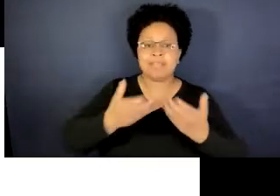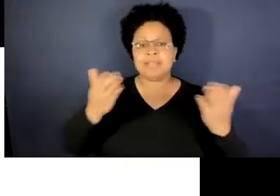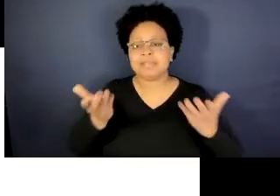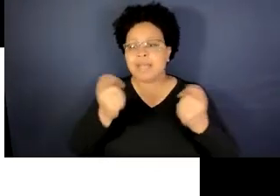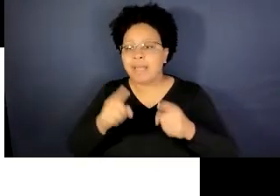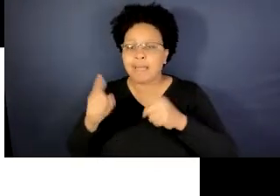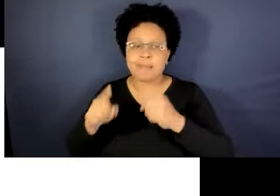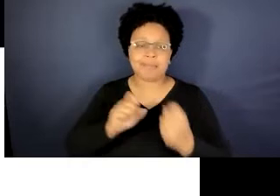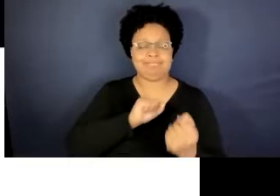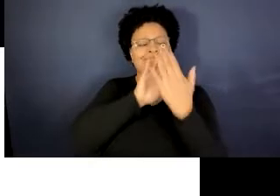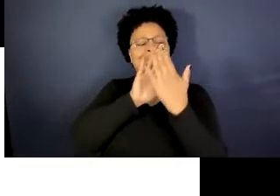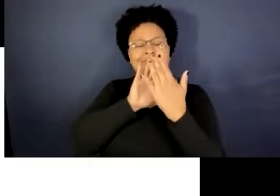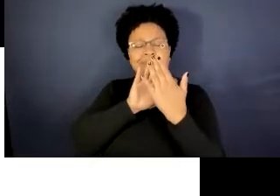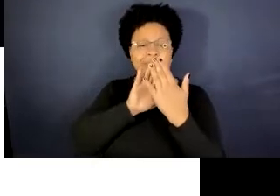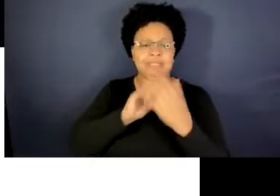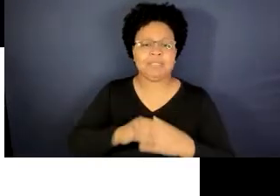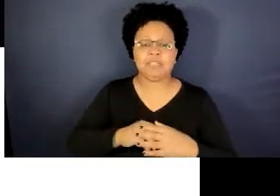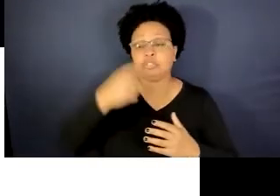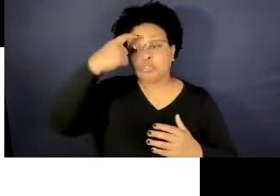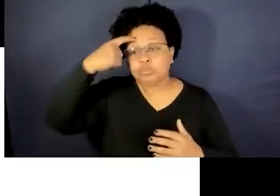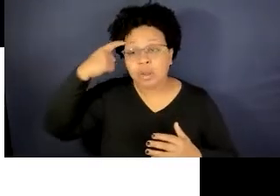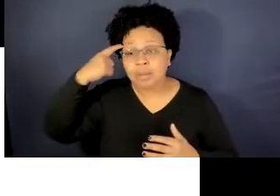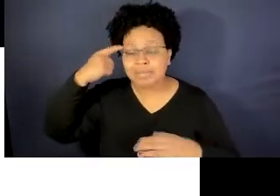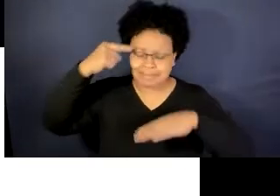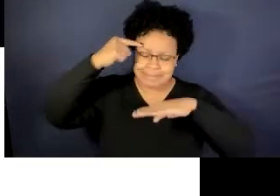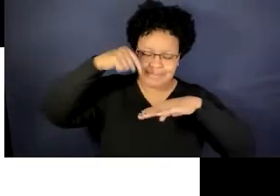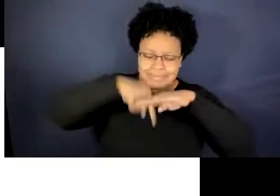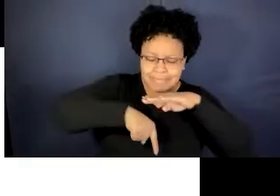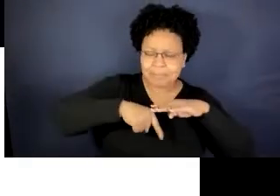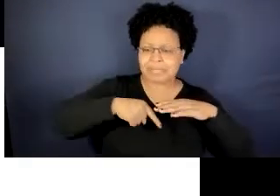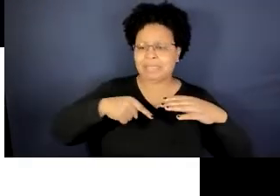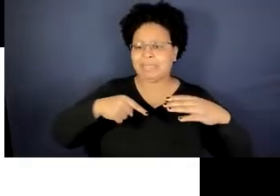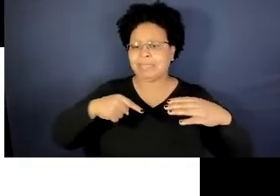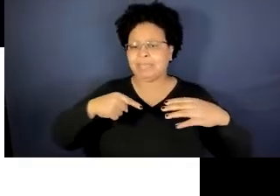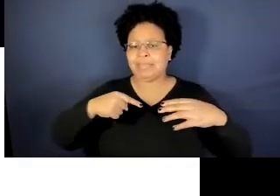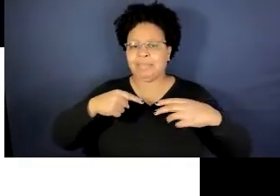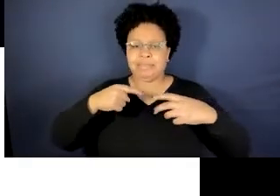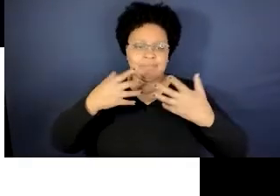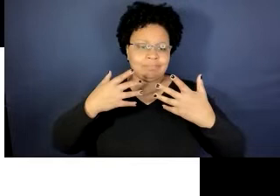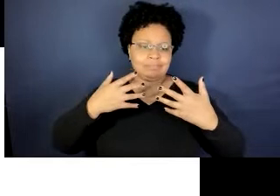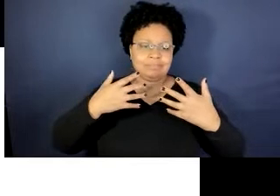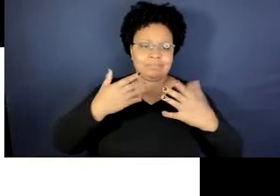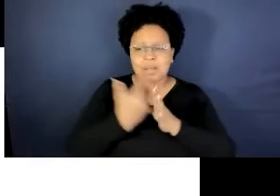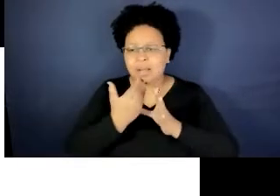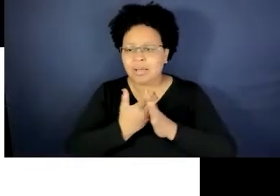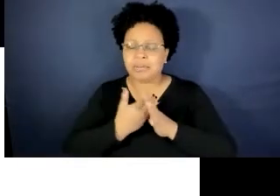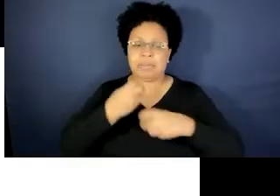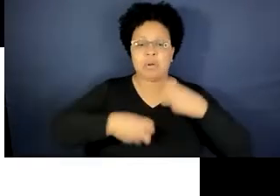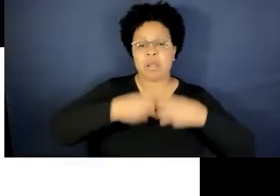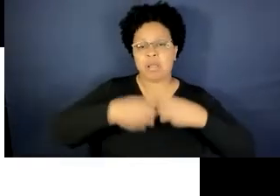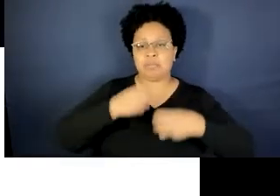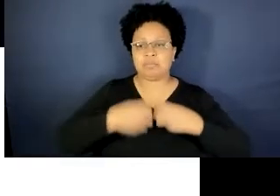trauma, he talked about the deeply distressing or disturbing experiences that we sometimes have. In